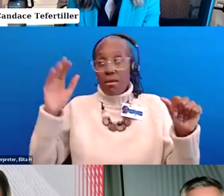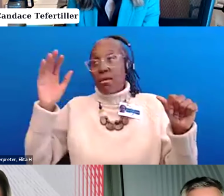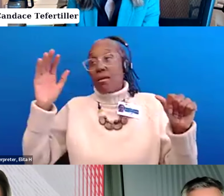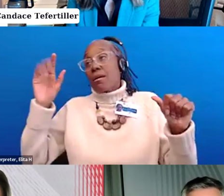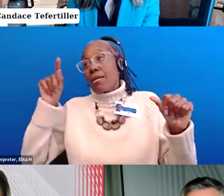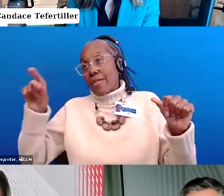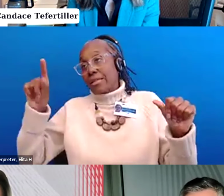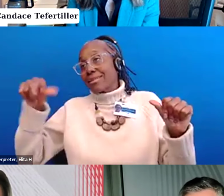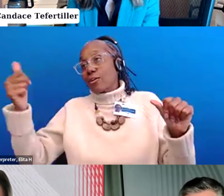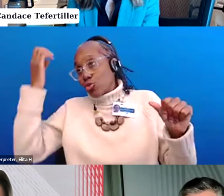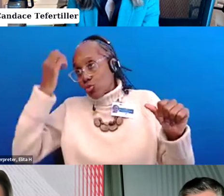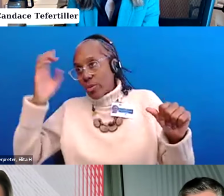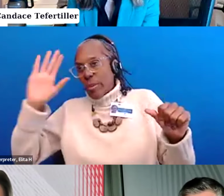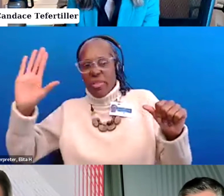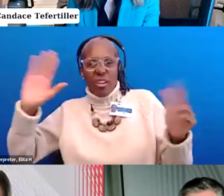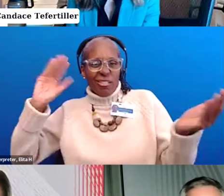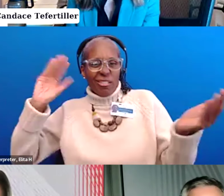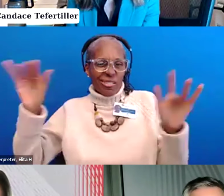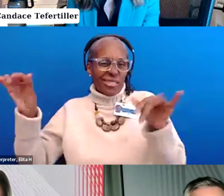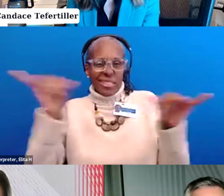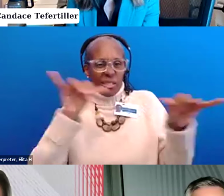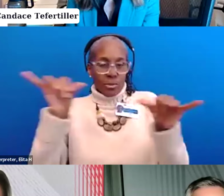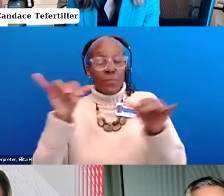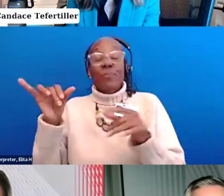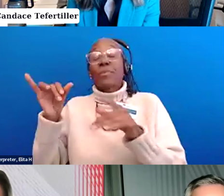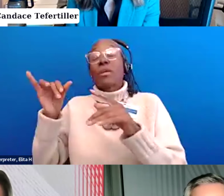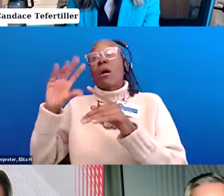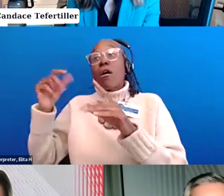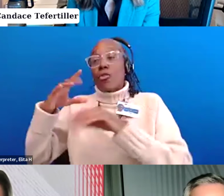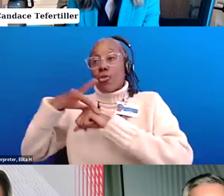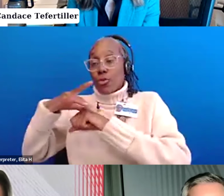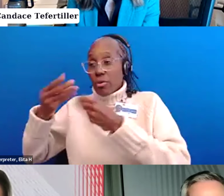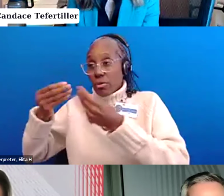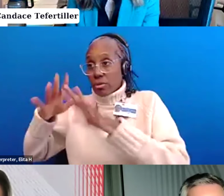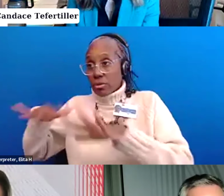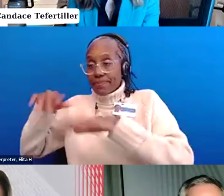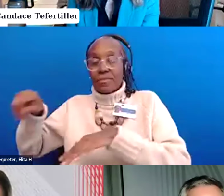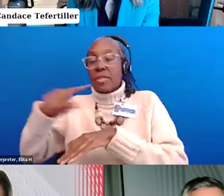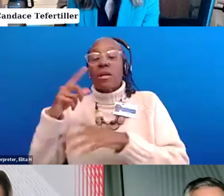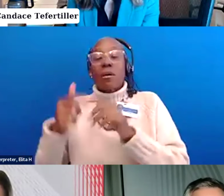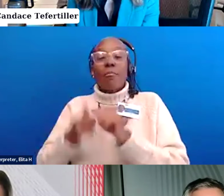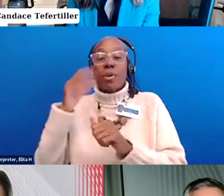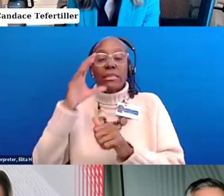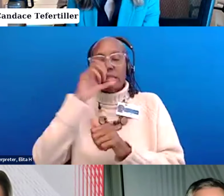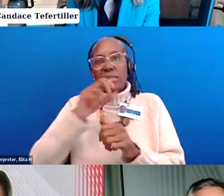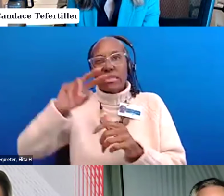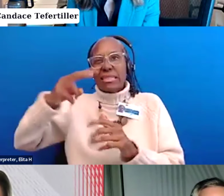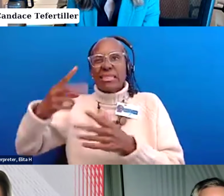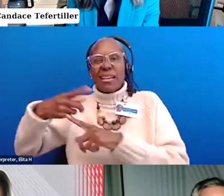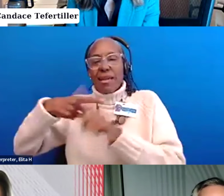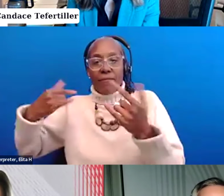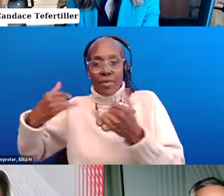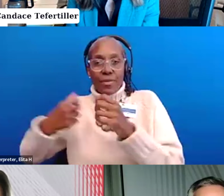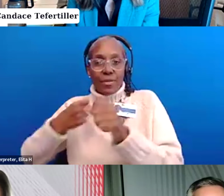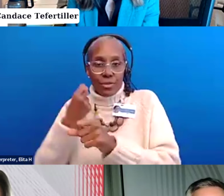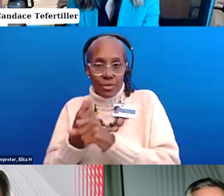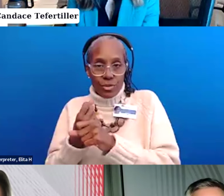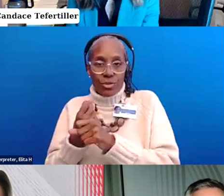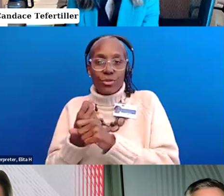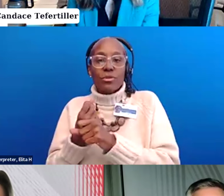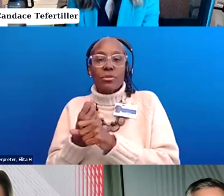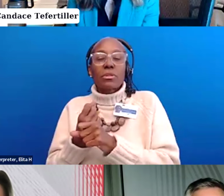other geographies. But at this point, we're operating under the assumption that sometime in the second half of this year,